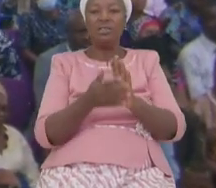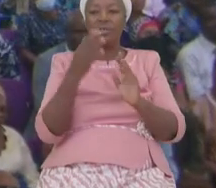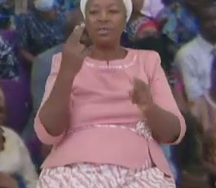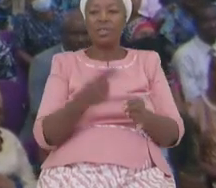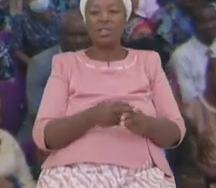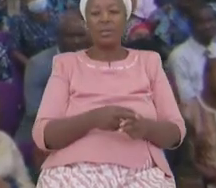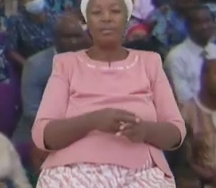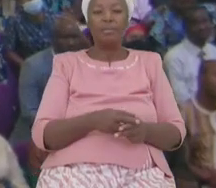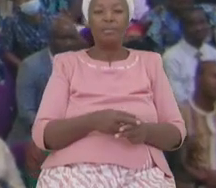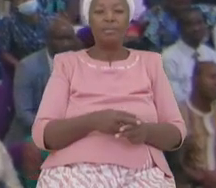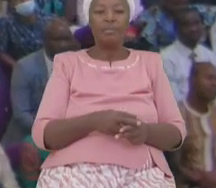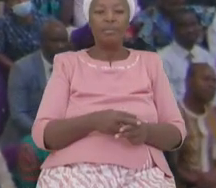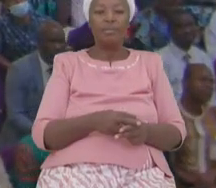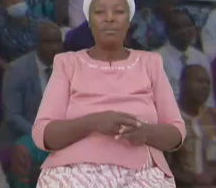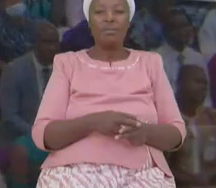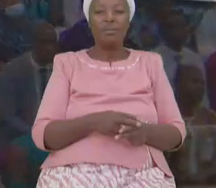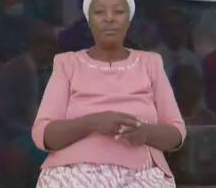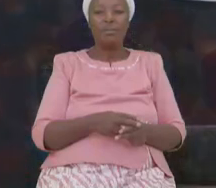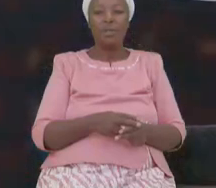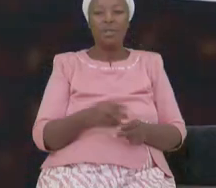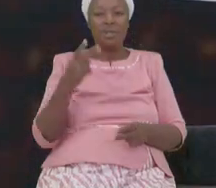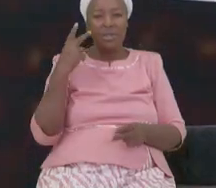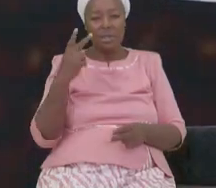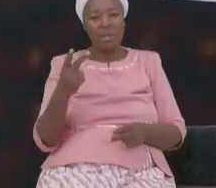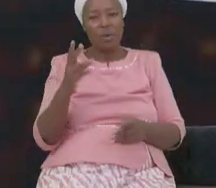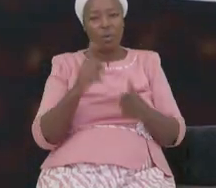Look at what takes us to heaven. Look at